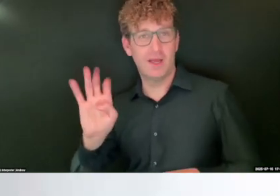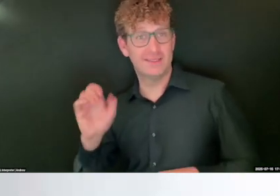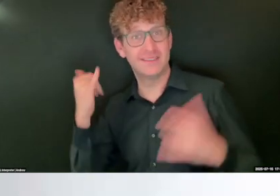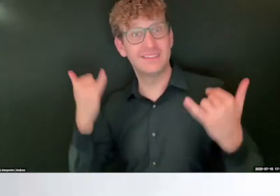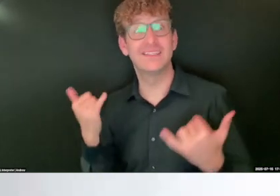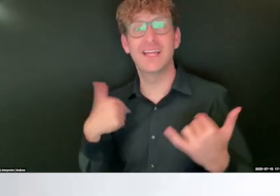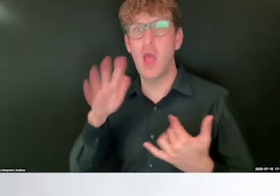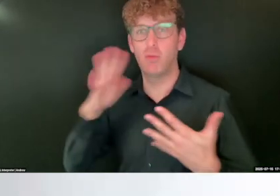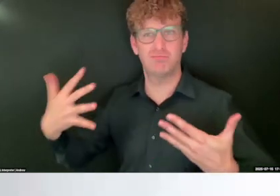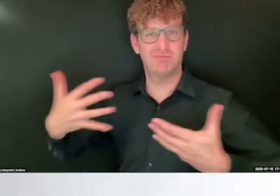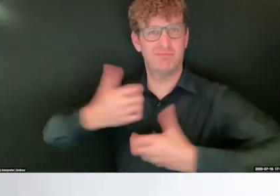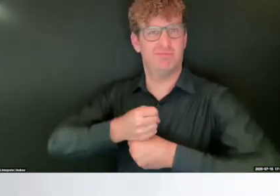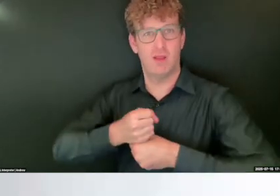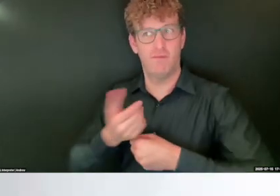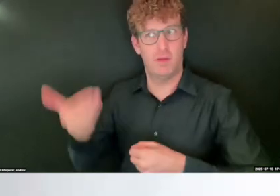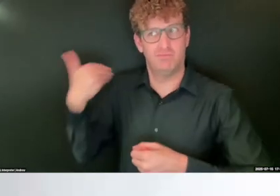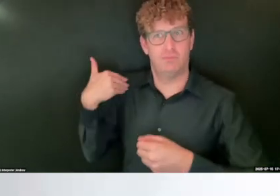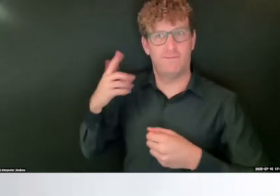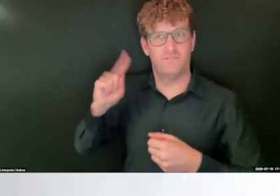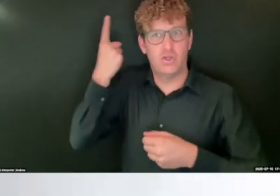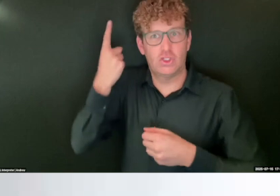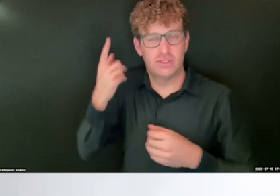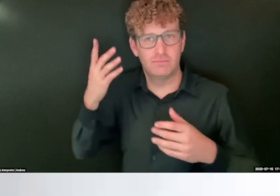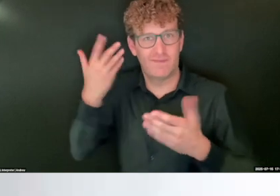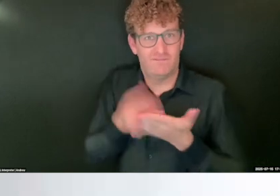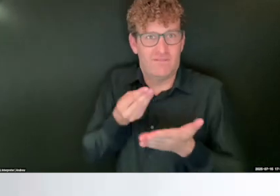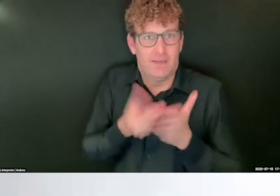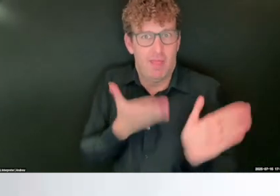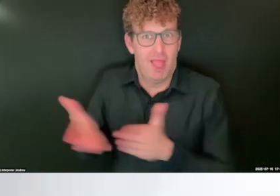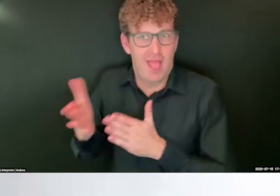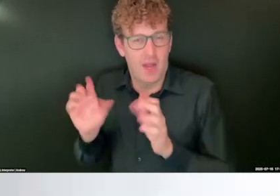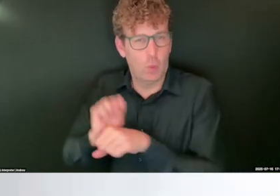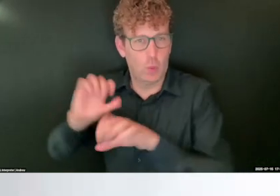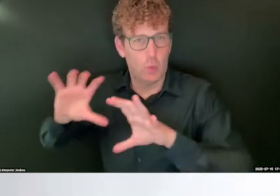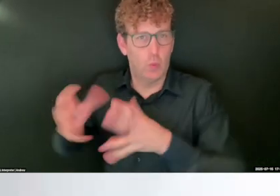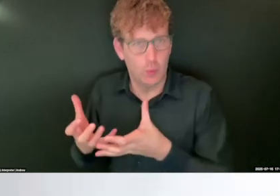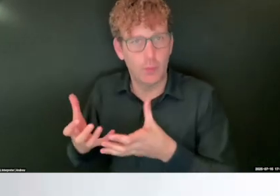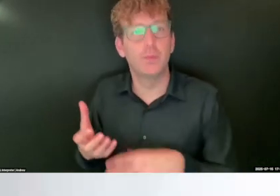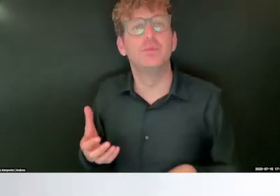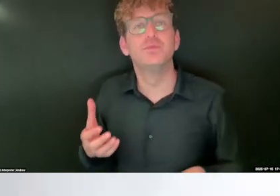work group for the Clean Mobility Investments, which occurred on June 20th from 9